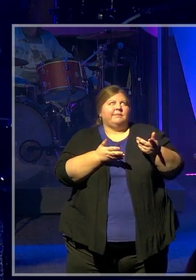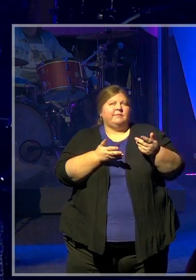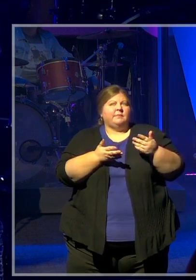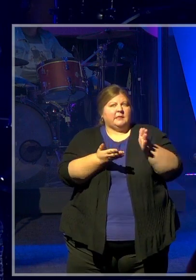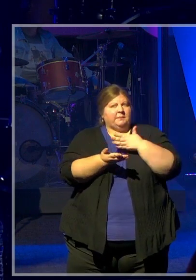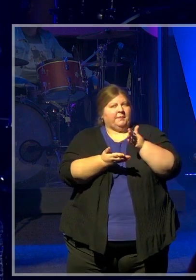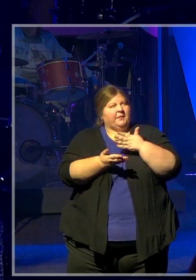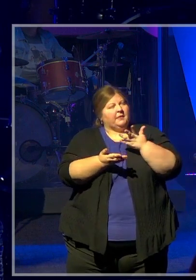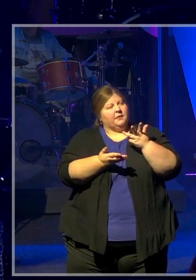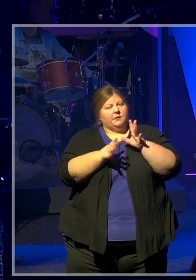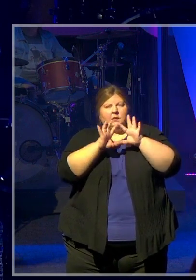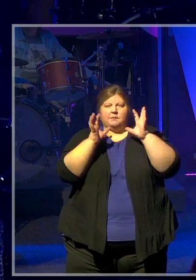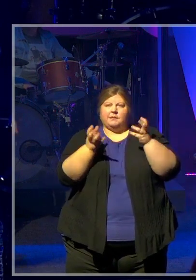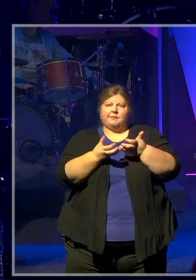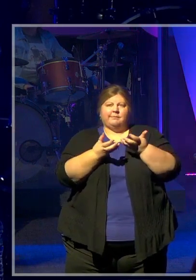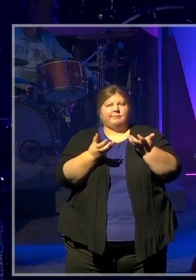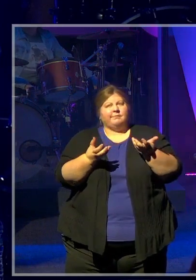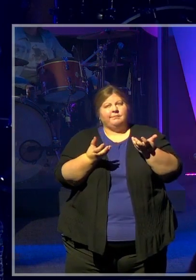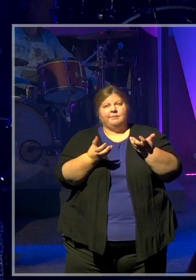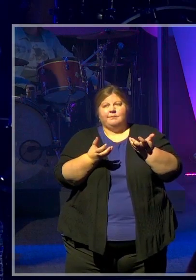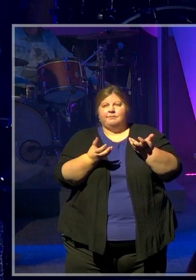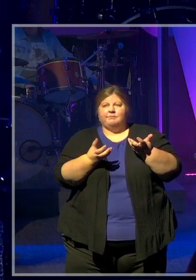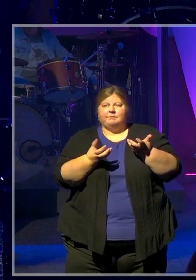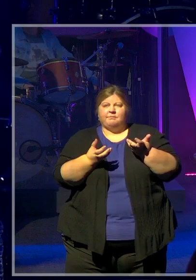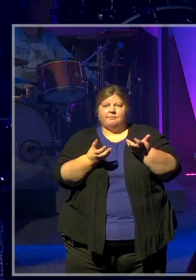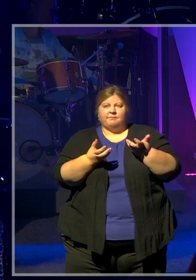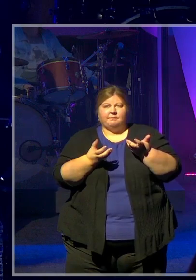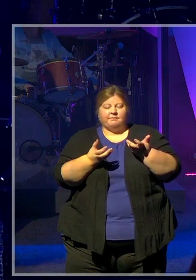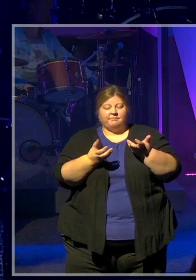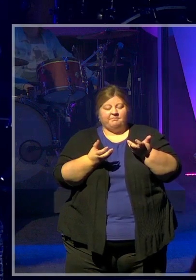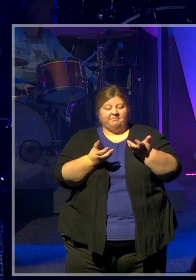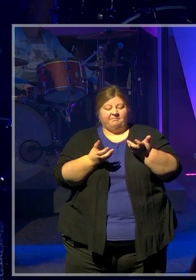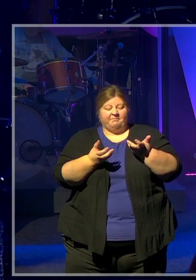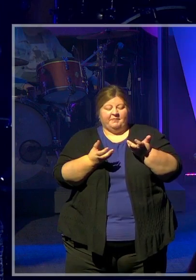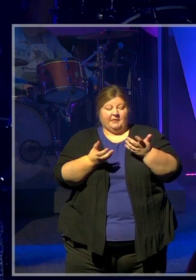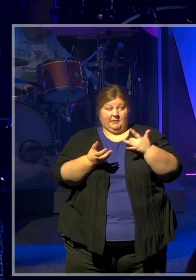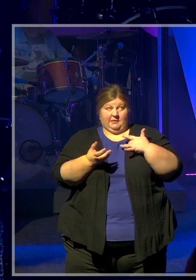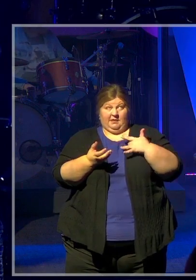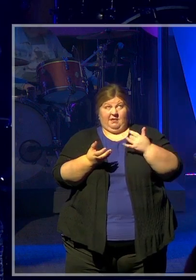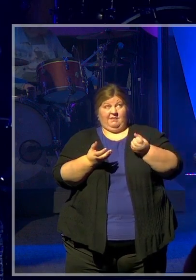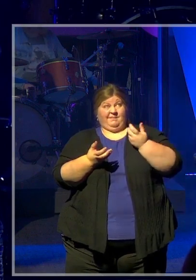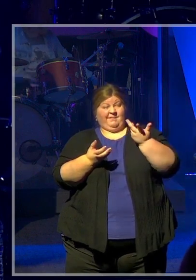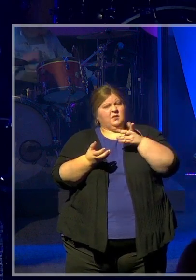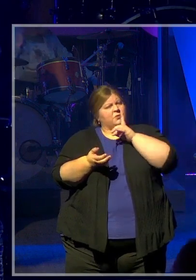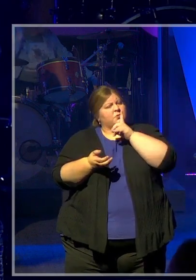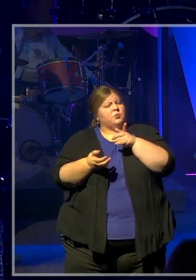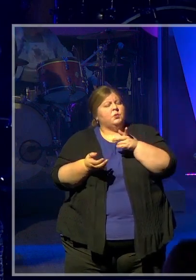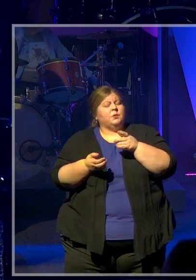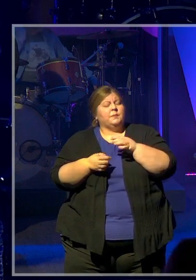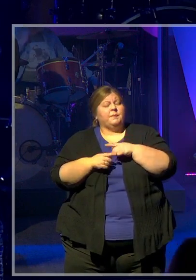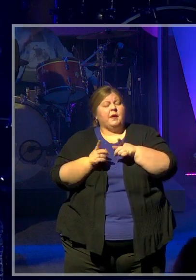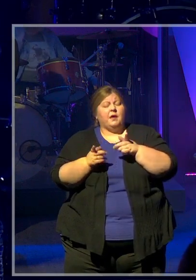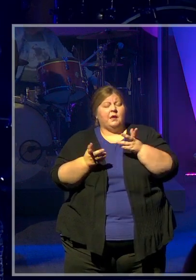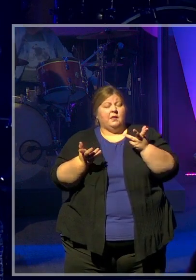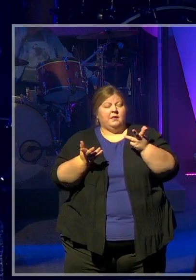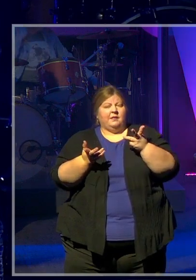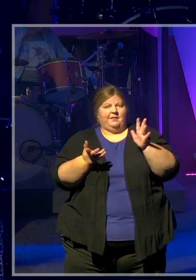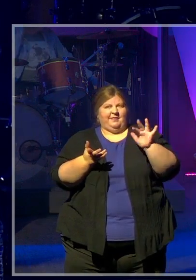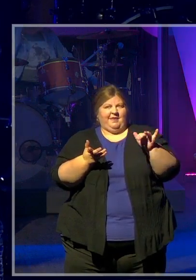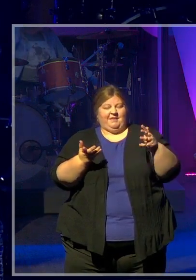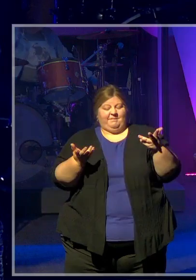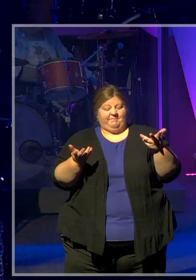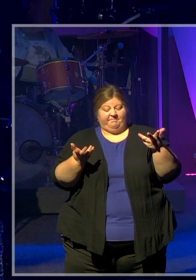the whole message is there is no one higher than our God. And not only is that true in our lives, but that's just factual,